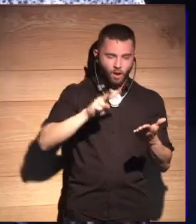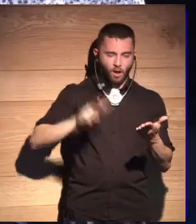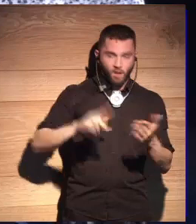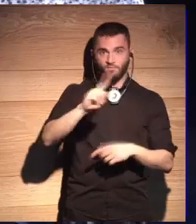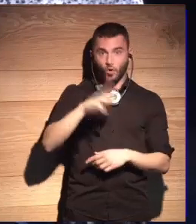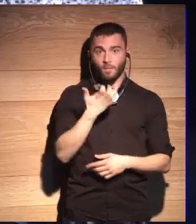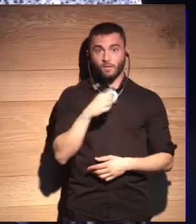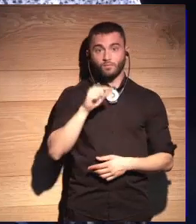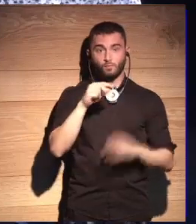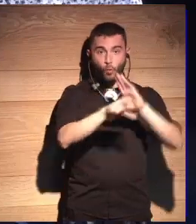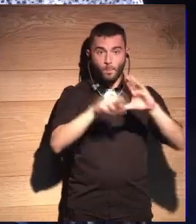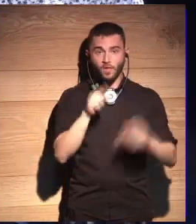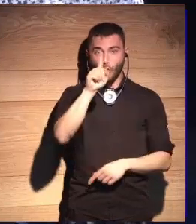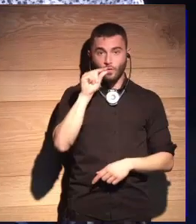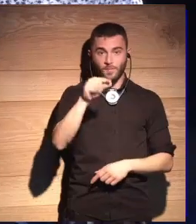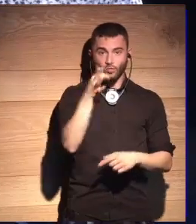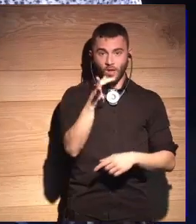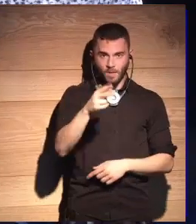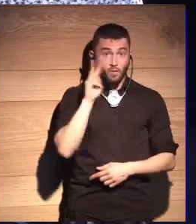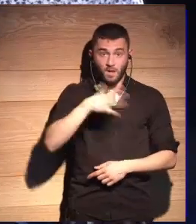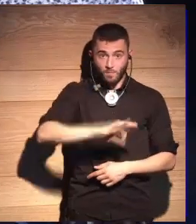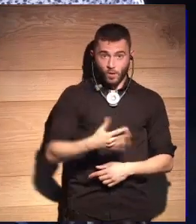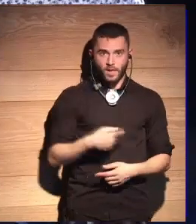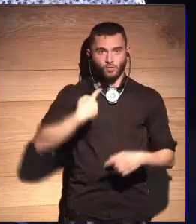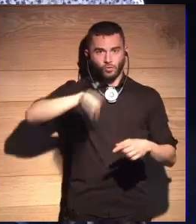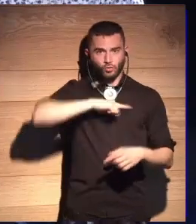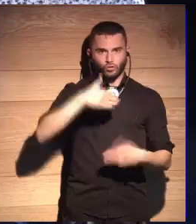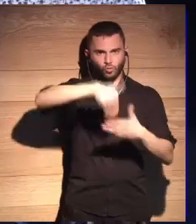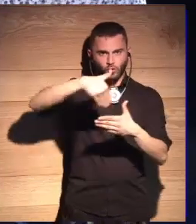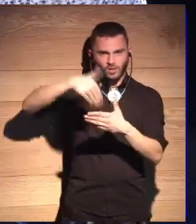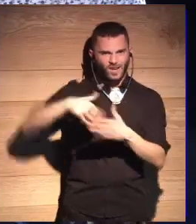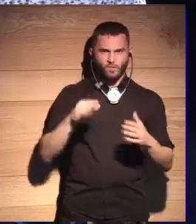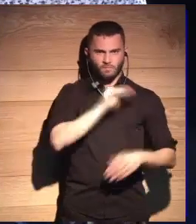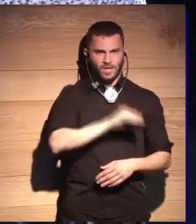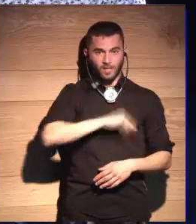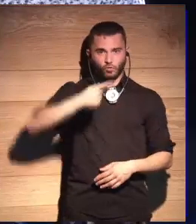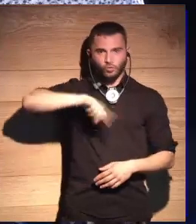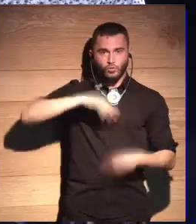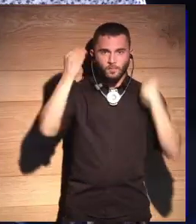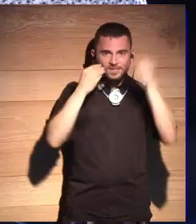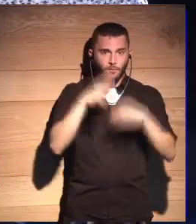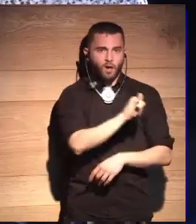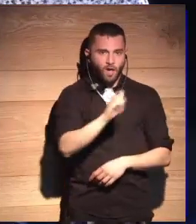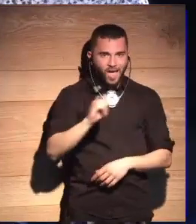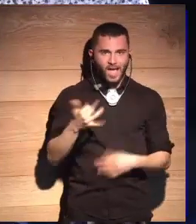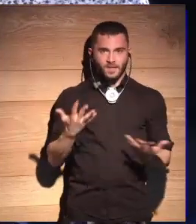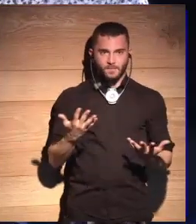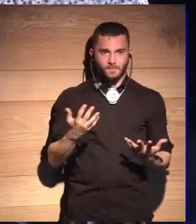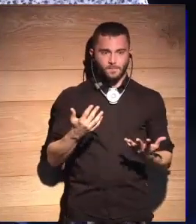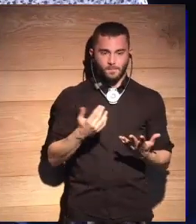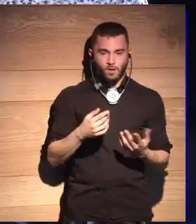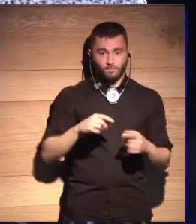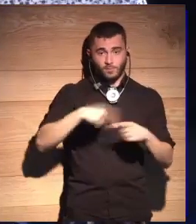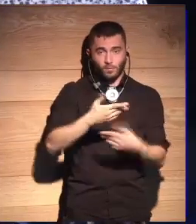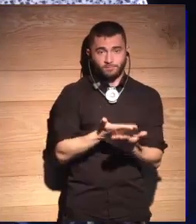really involve themselves into reading a very long article. In the end, we see that there are many things that are there that we take